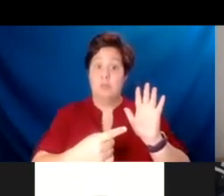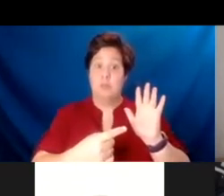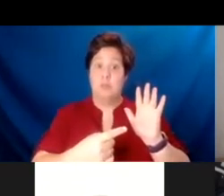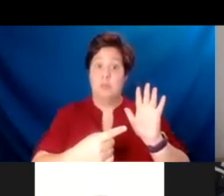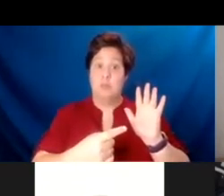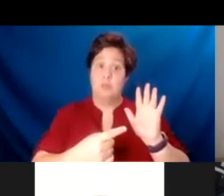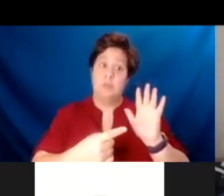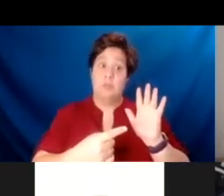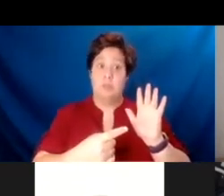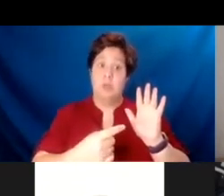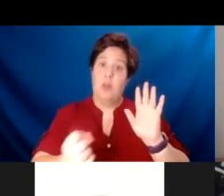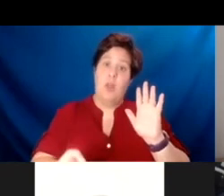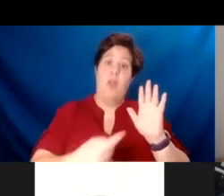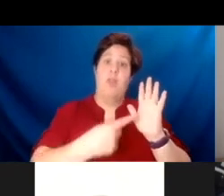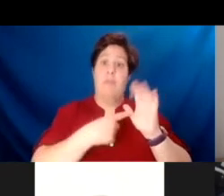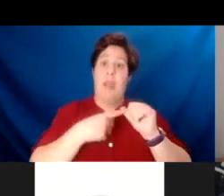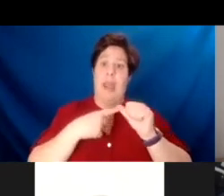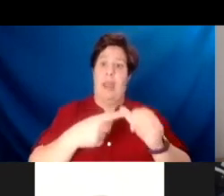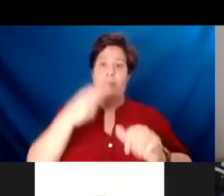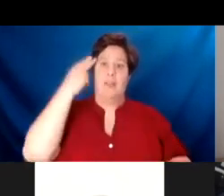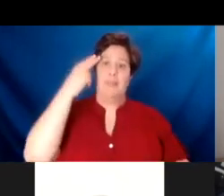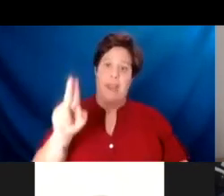the sort of the main applicant's name